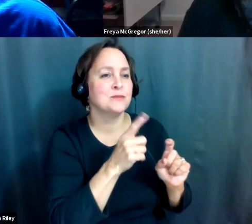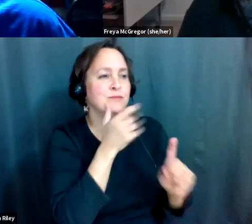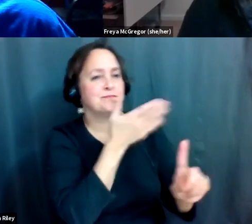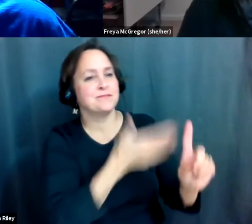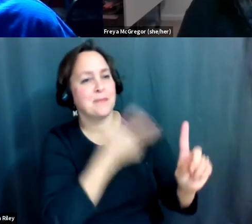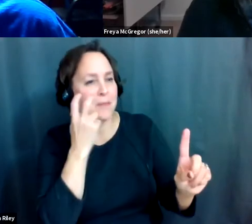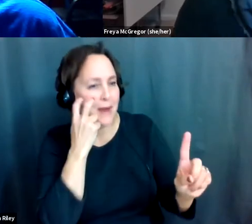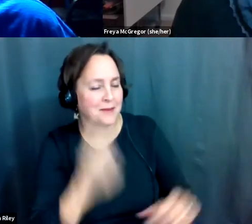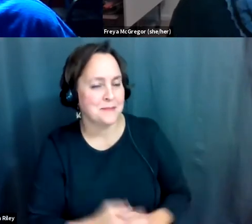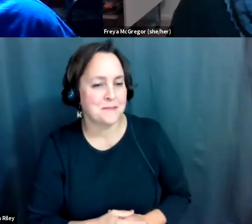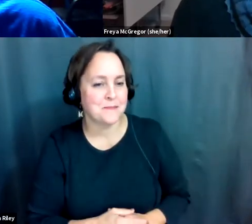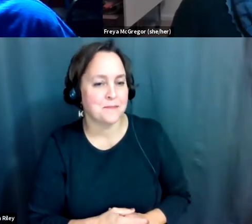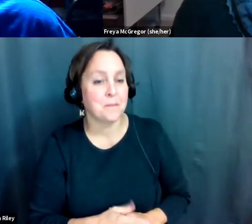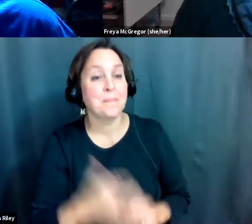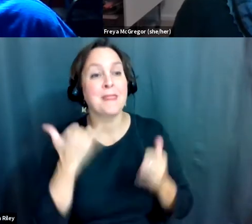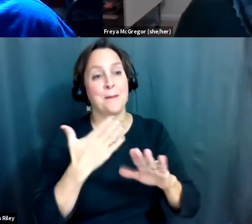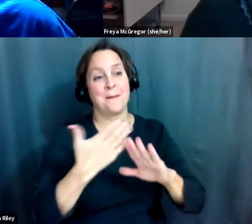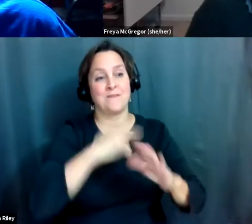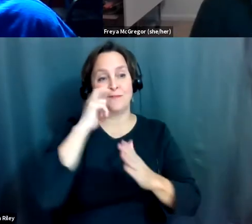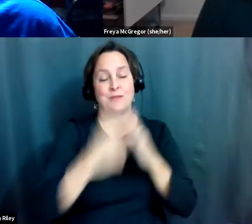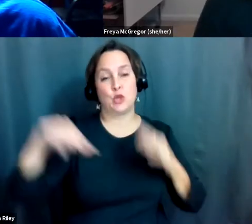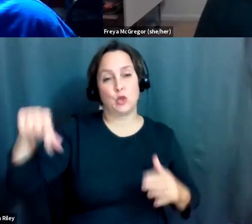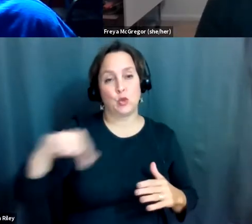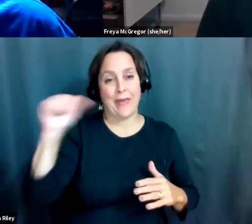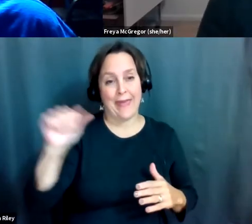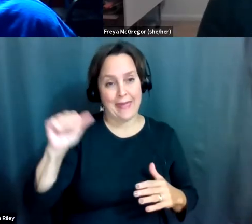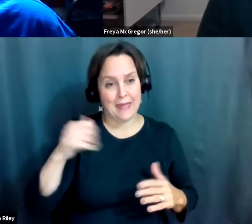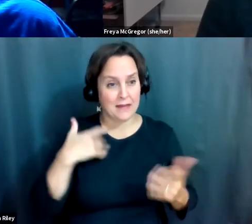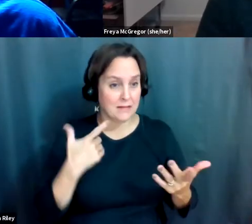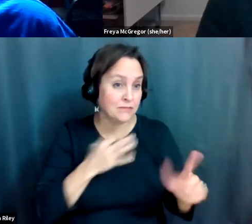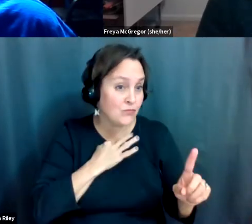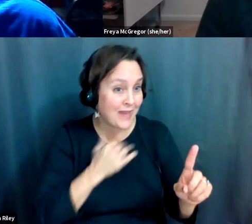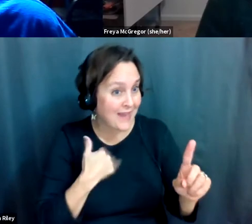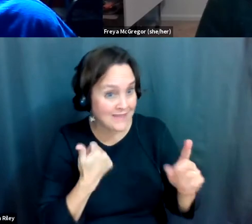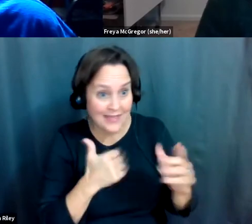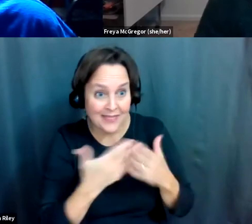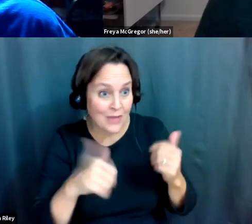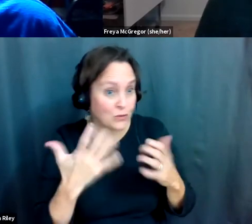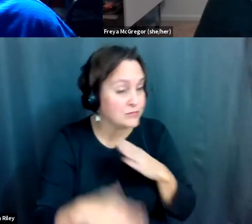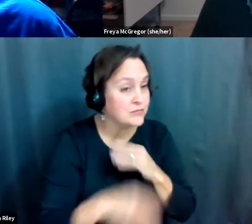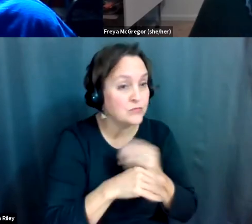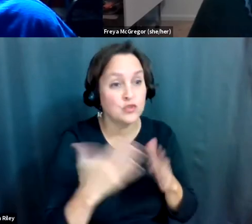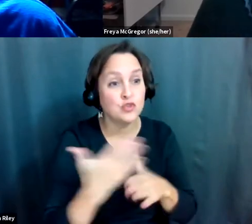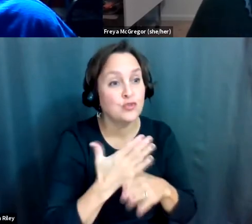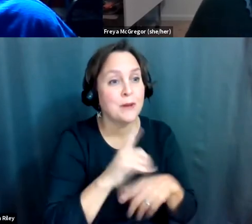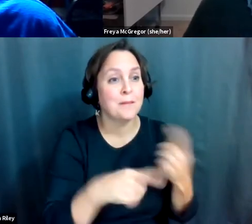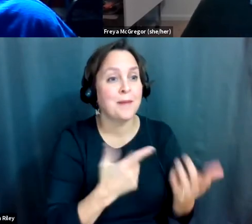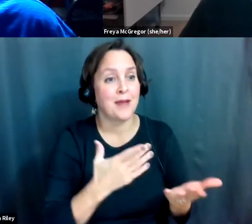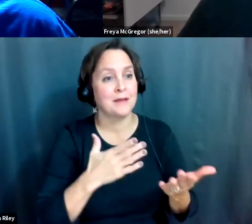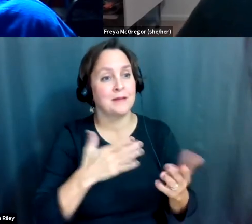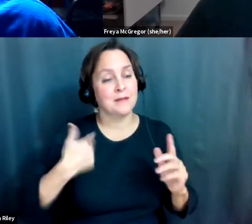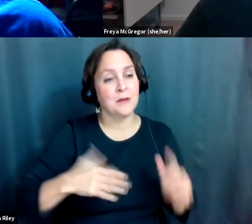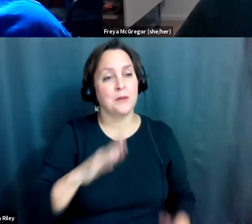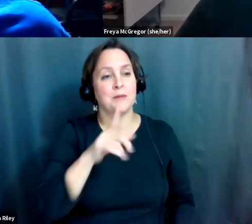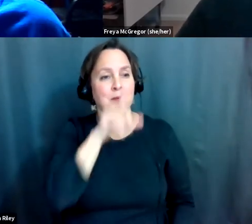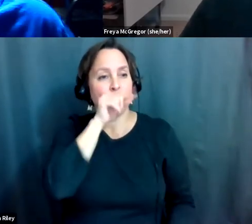blind. Um, before we get into the Q and a, I just wanted to ask if you have anything else you'd like to share about being a birder who's totally blind.